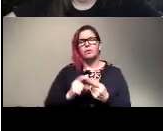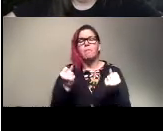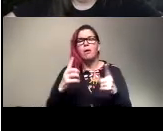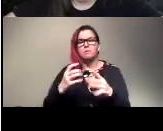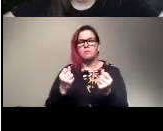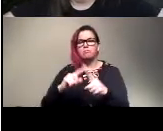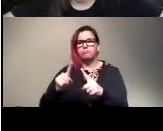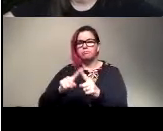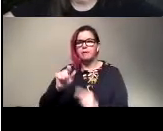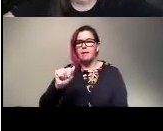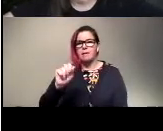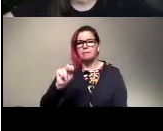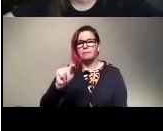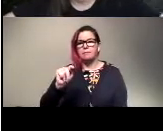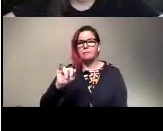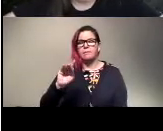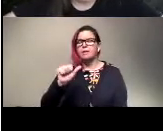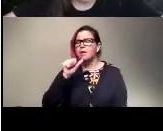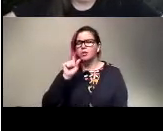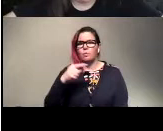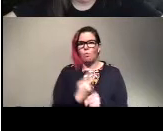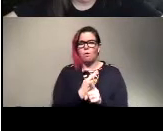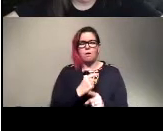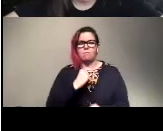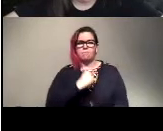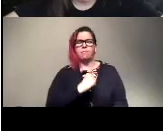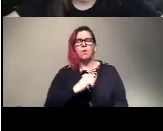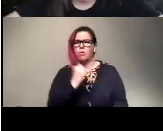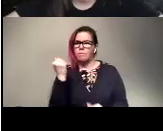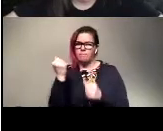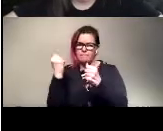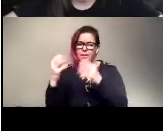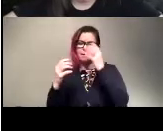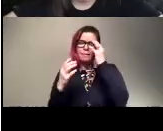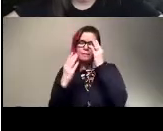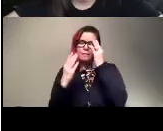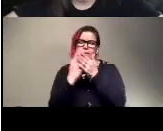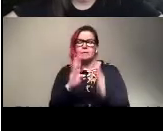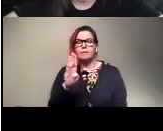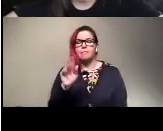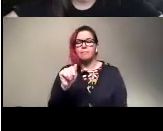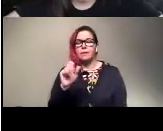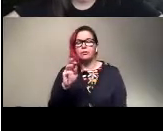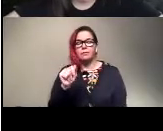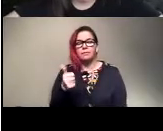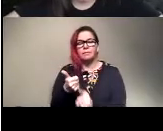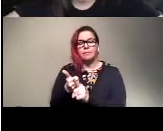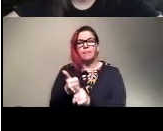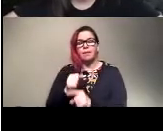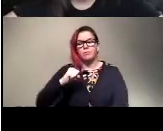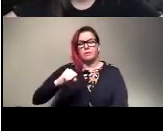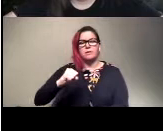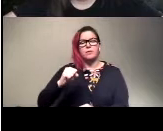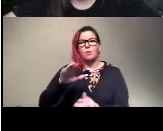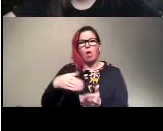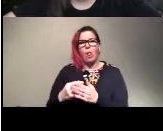antibiotics. Not just a single, but like almost, we have some bacteria that can be resistant to like all but